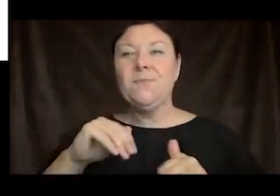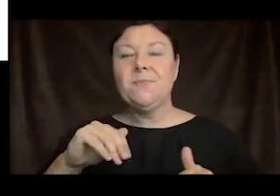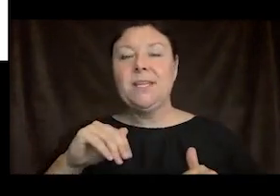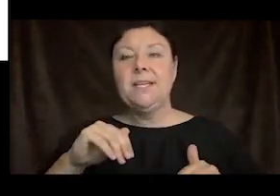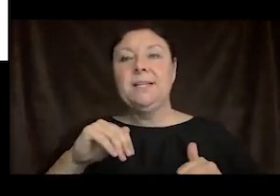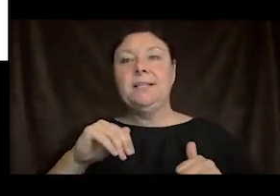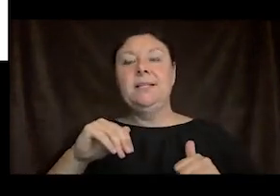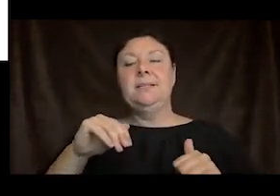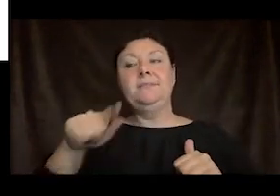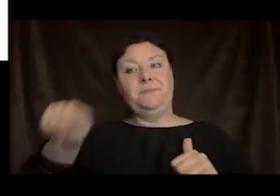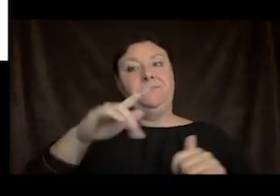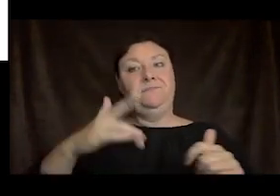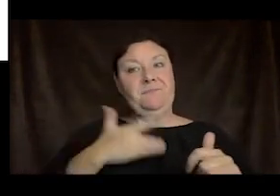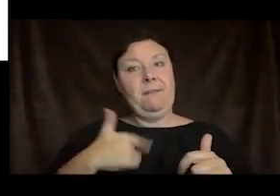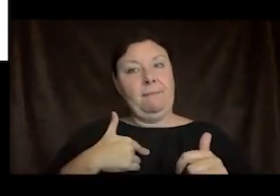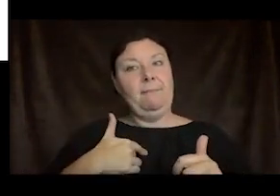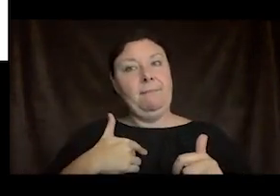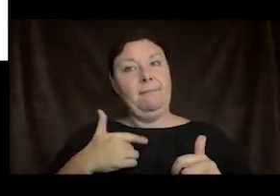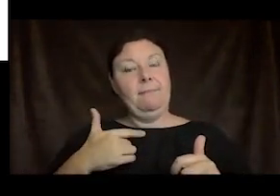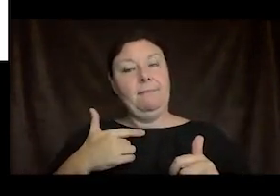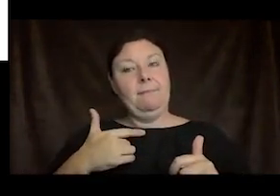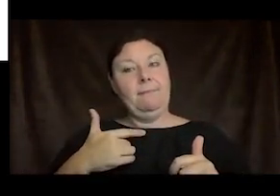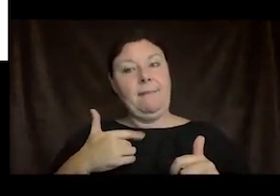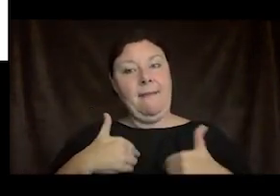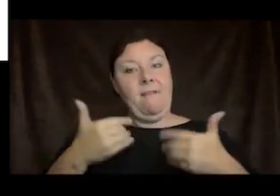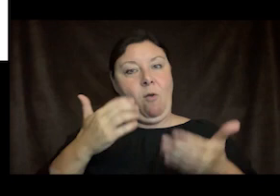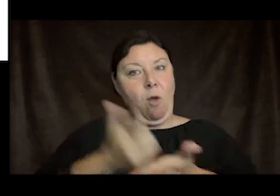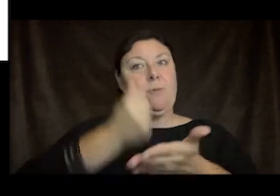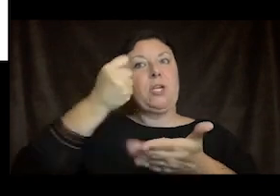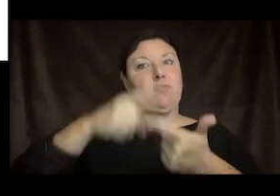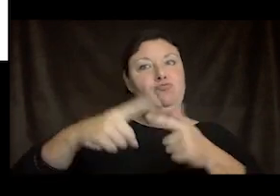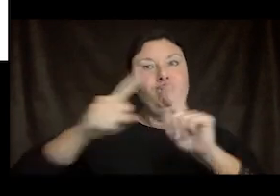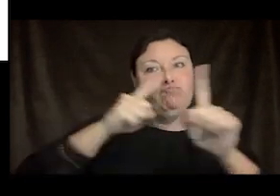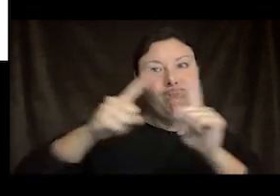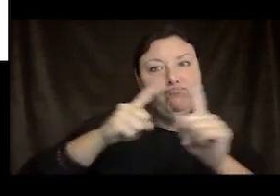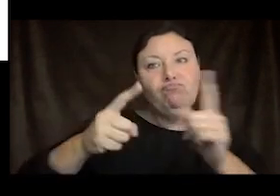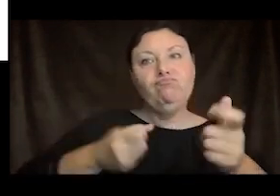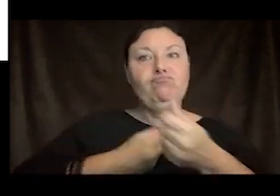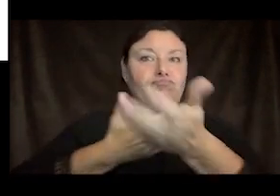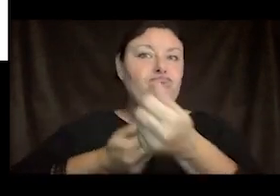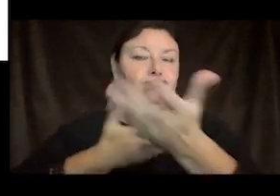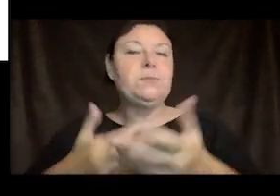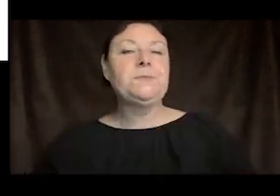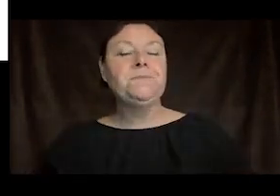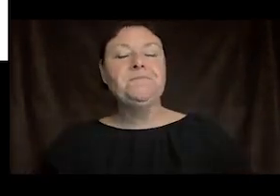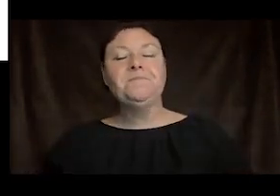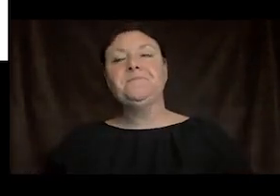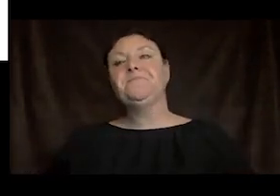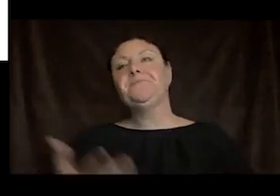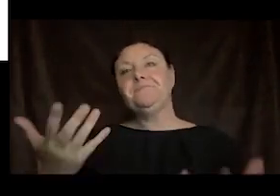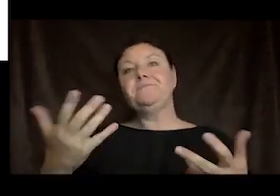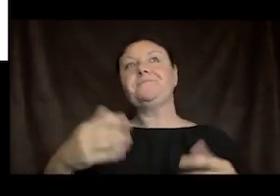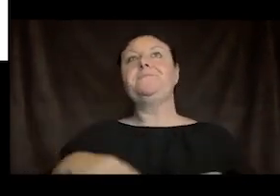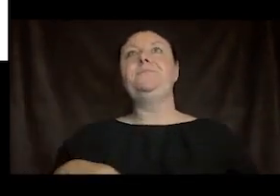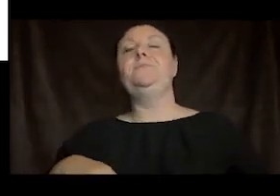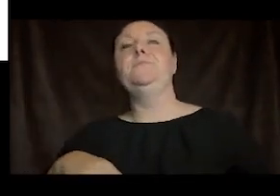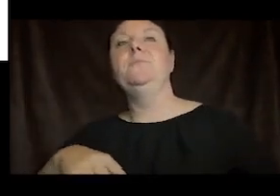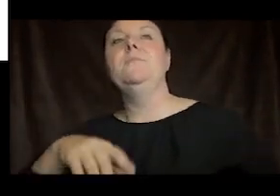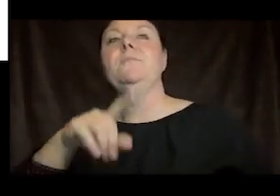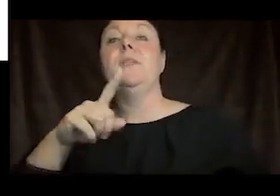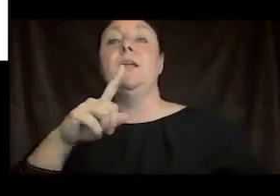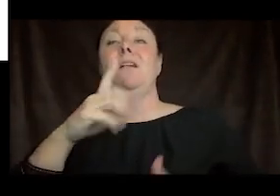others or that they are superior to others, then that's not really something that we can control. You know, one of the things